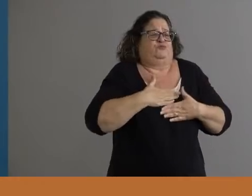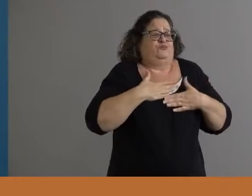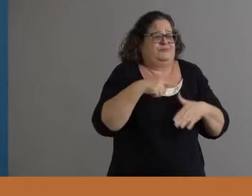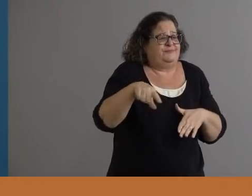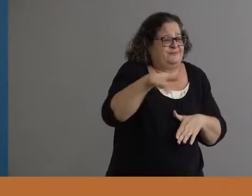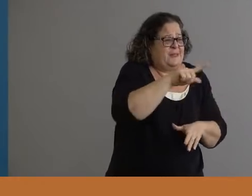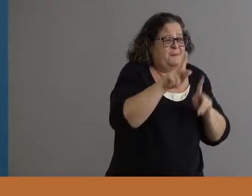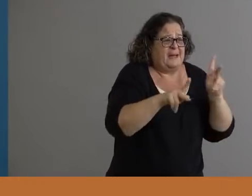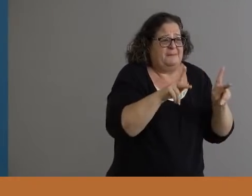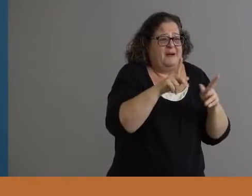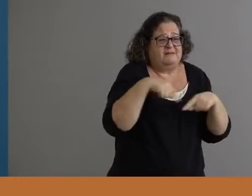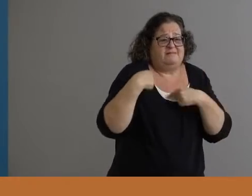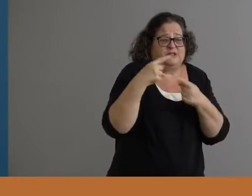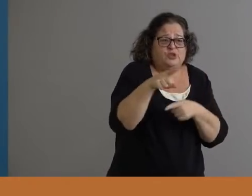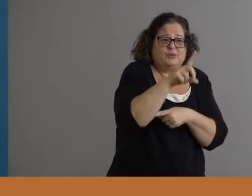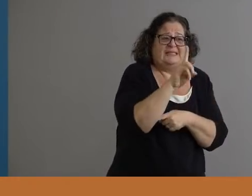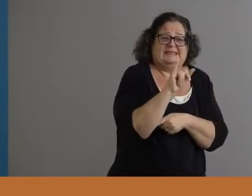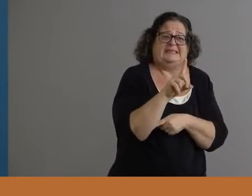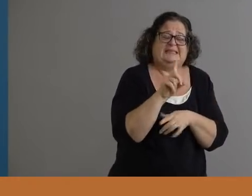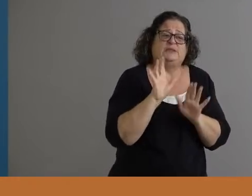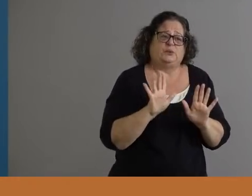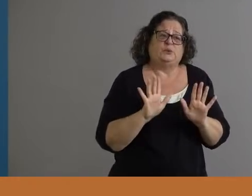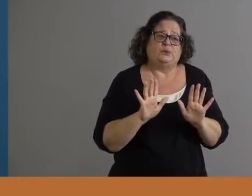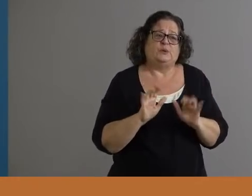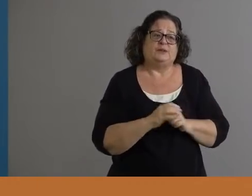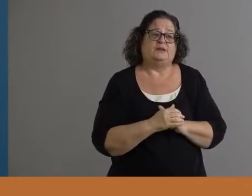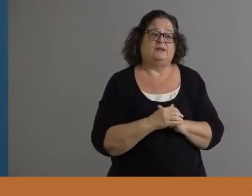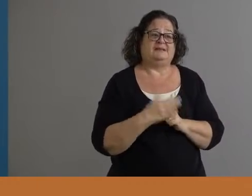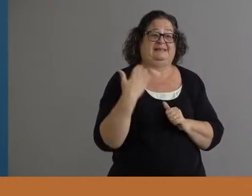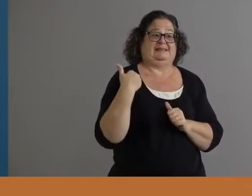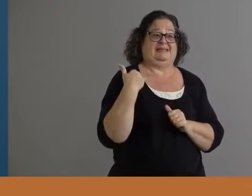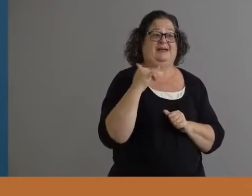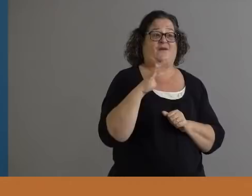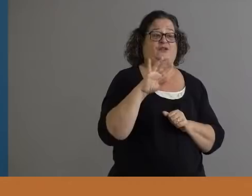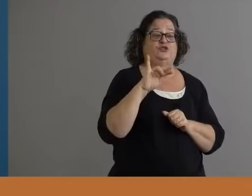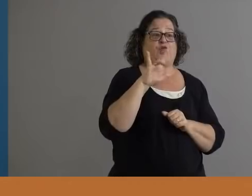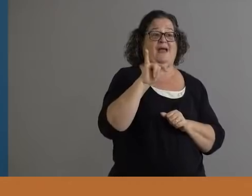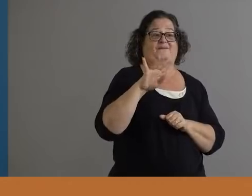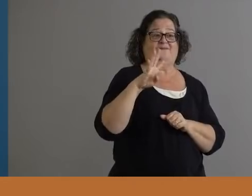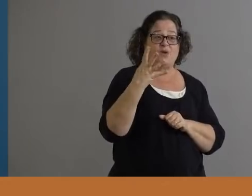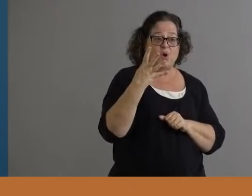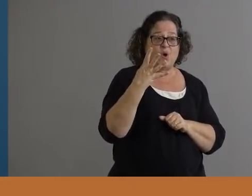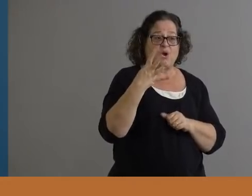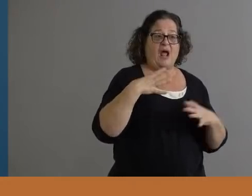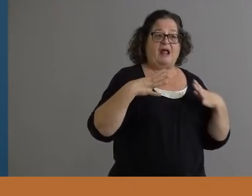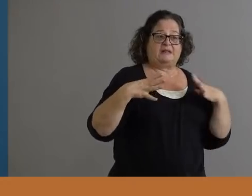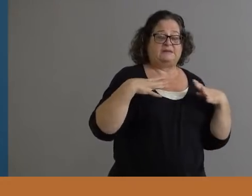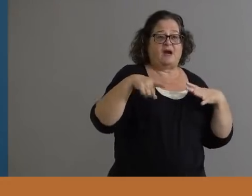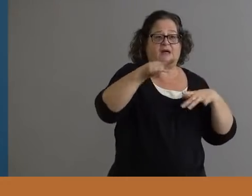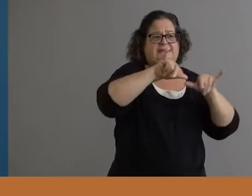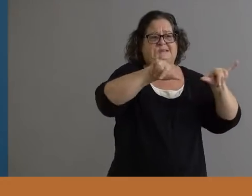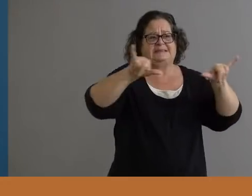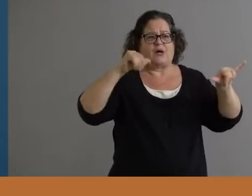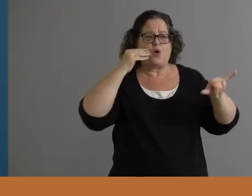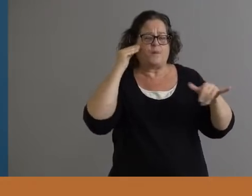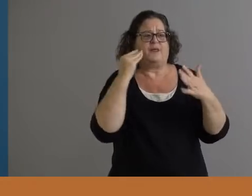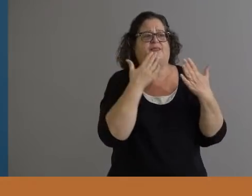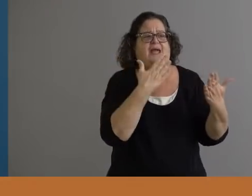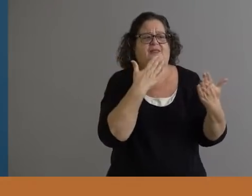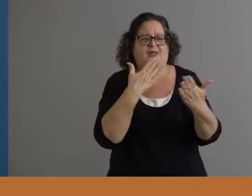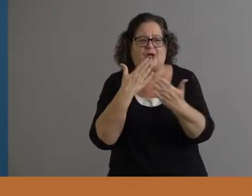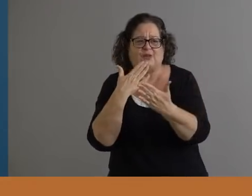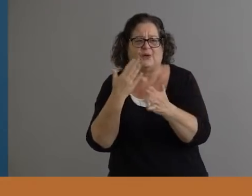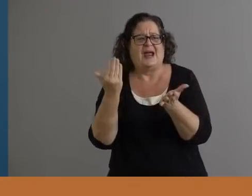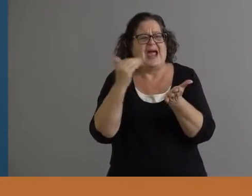days over the Independence Day holiday. If we can do that again over the next 2 weeks, we can be in a